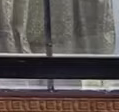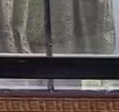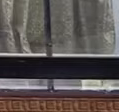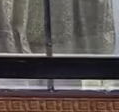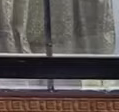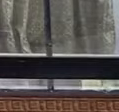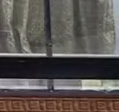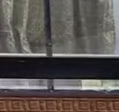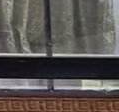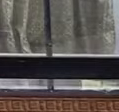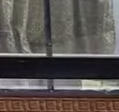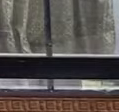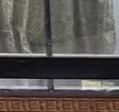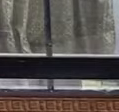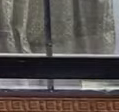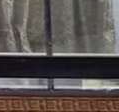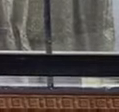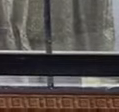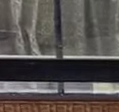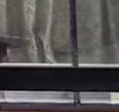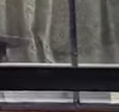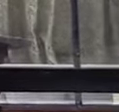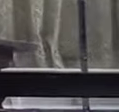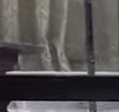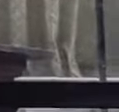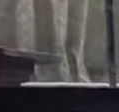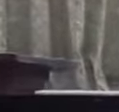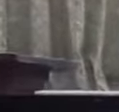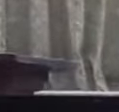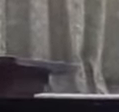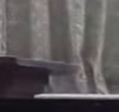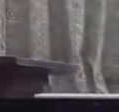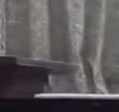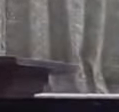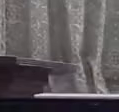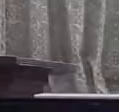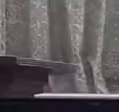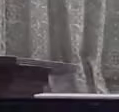property. We have been building until now,